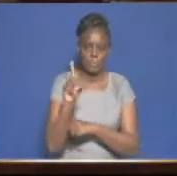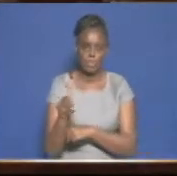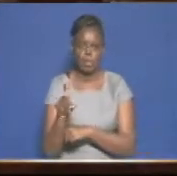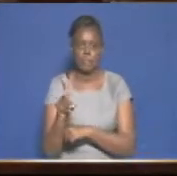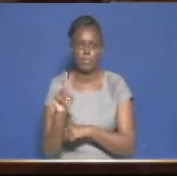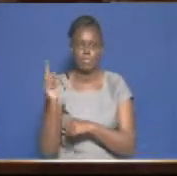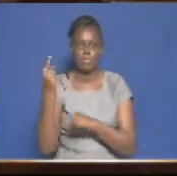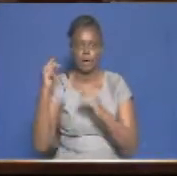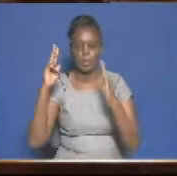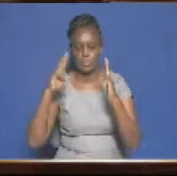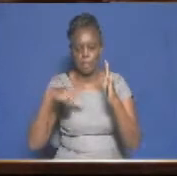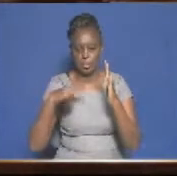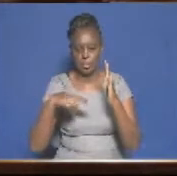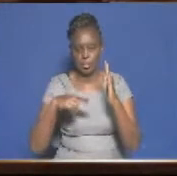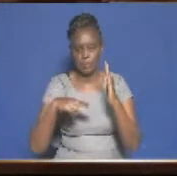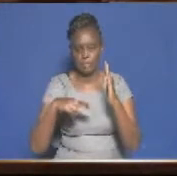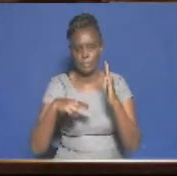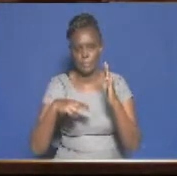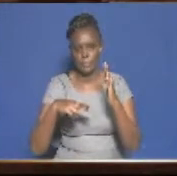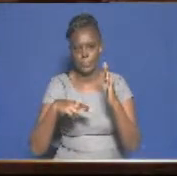2021, first reading.